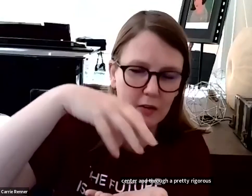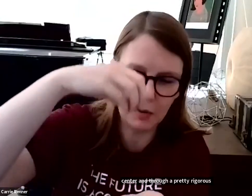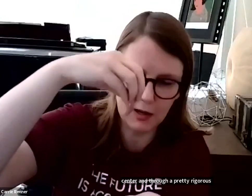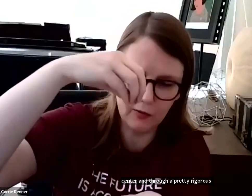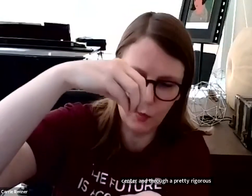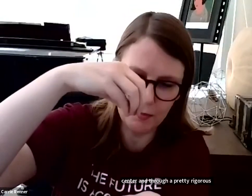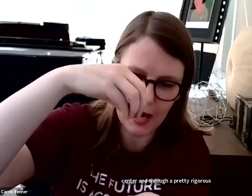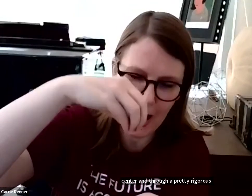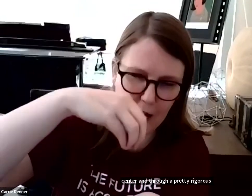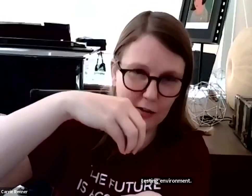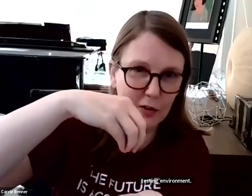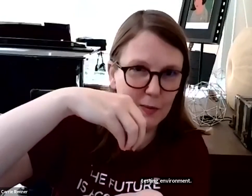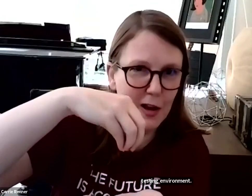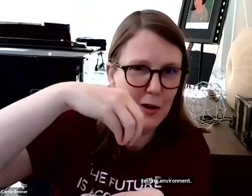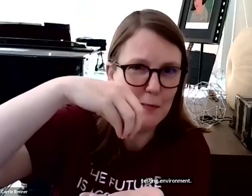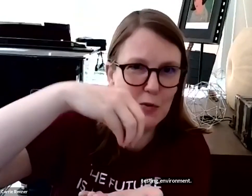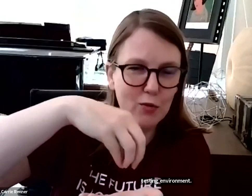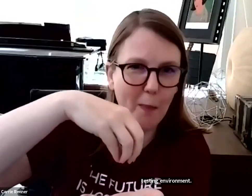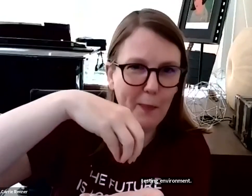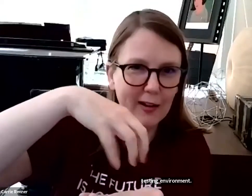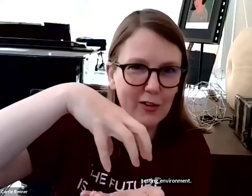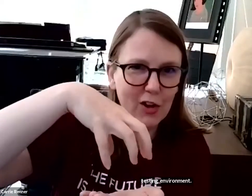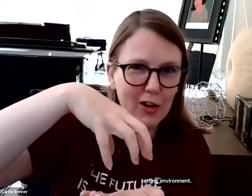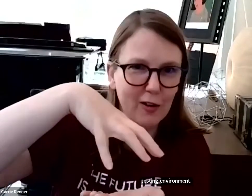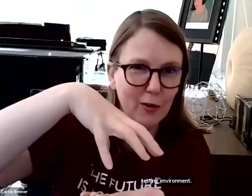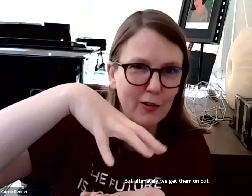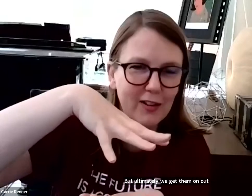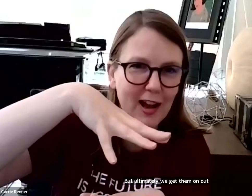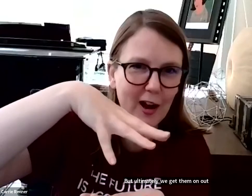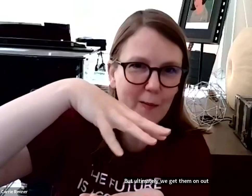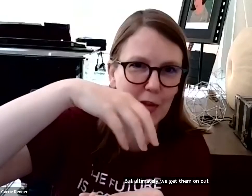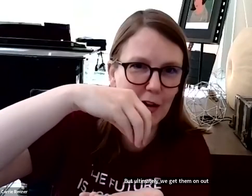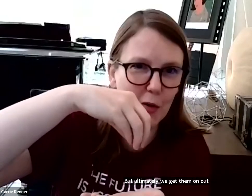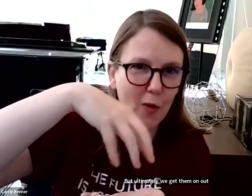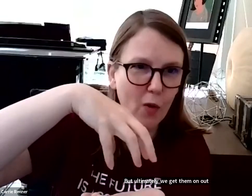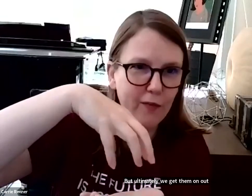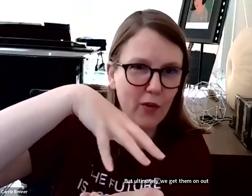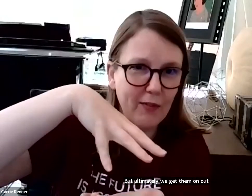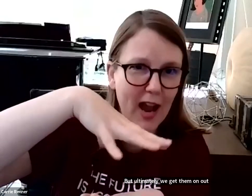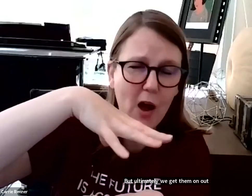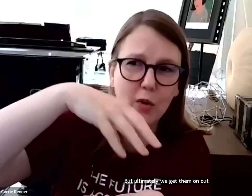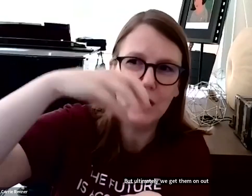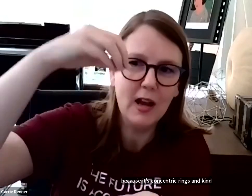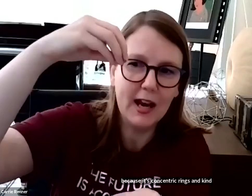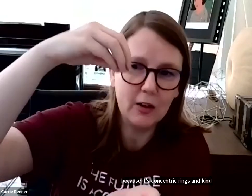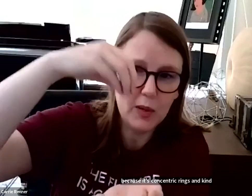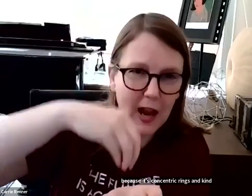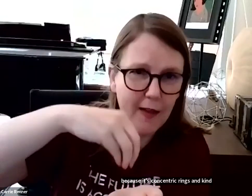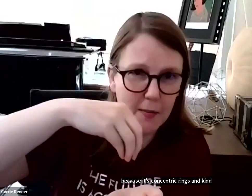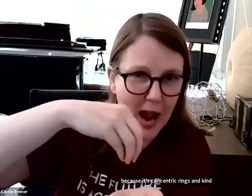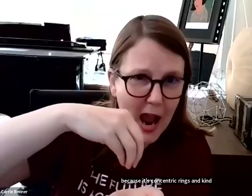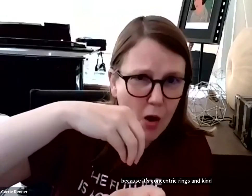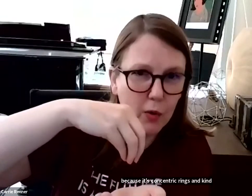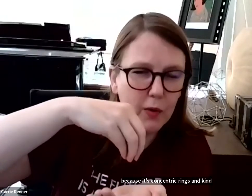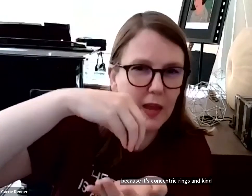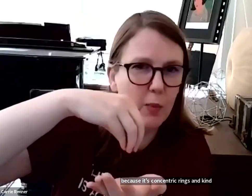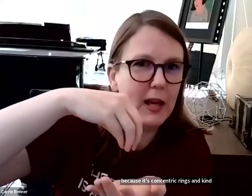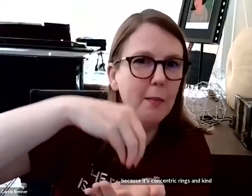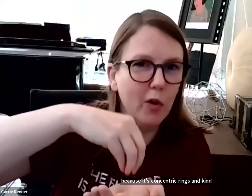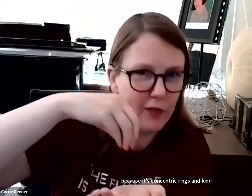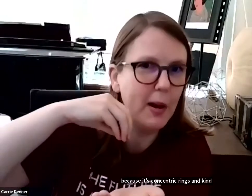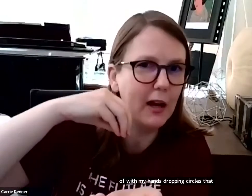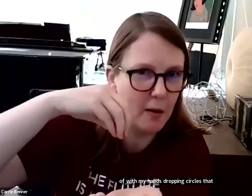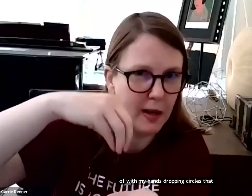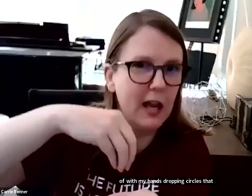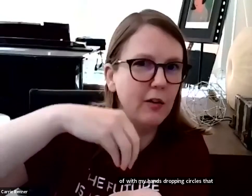concentric rings. I'm kind of with my hands dropping circles that go all forever out. And as we get them out, then